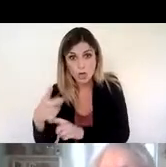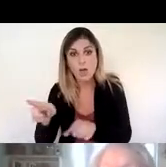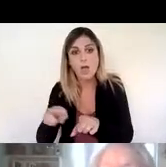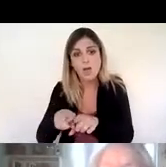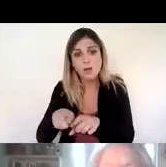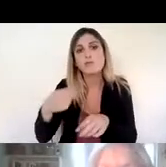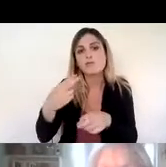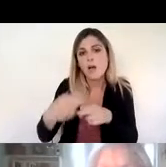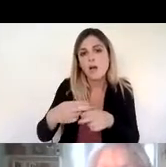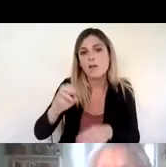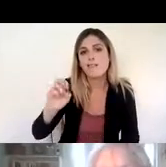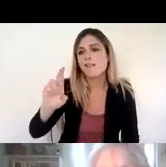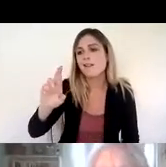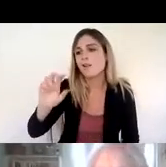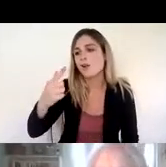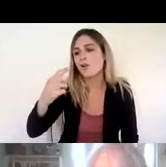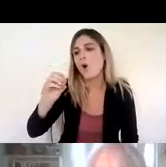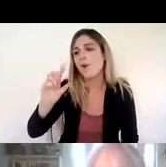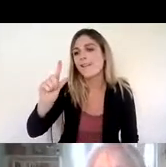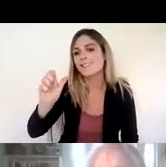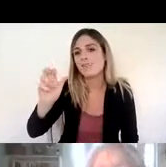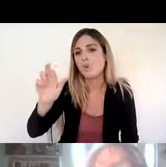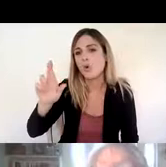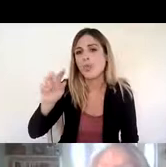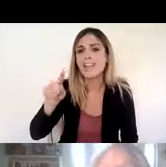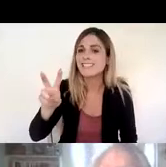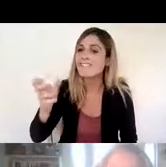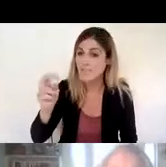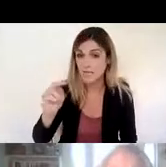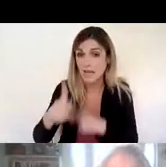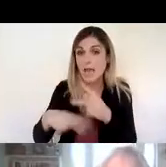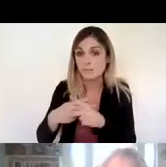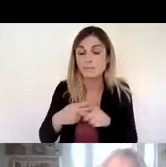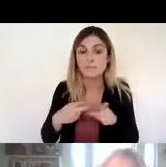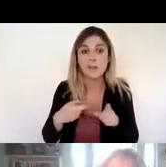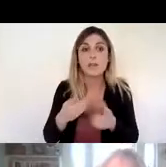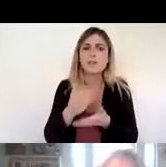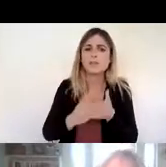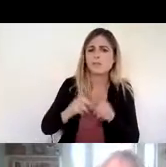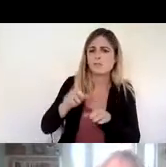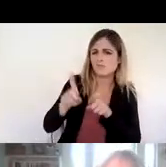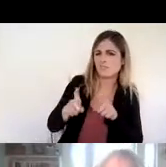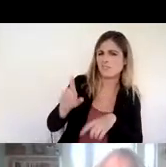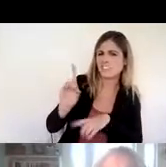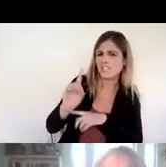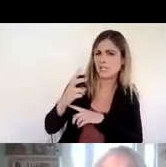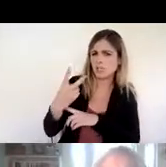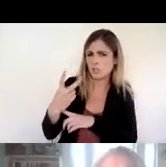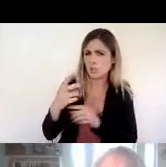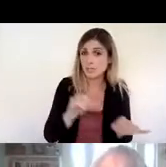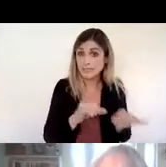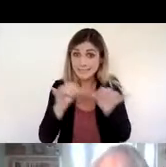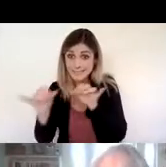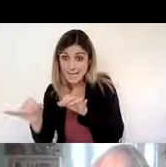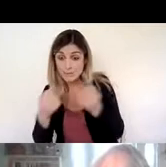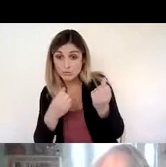form of vitamin D. There have been questions about whether vitamin D2, the vegan form, is as potent